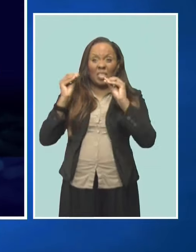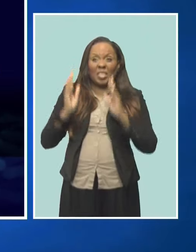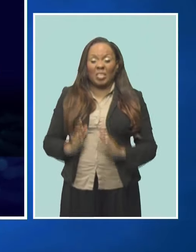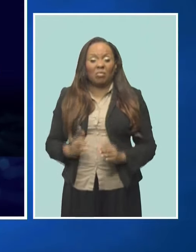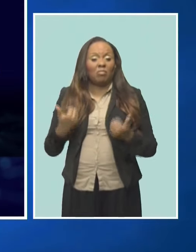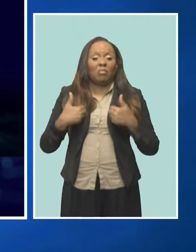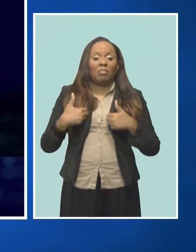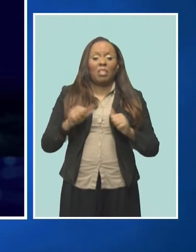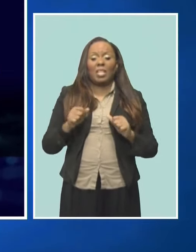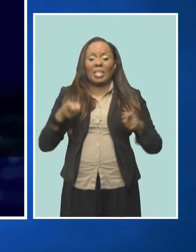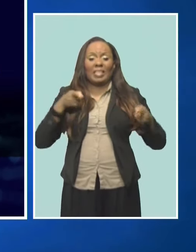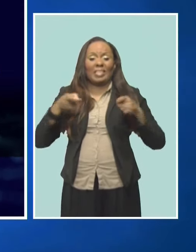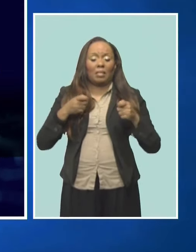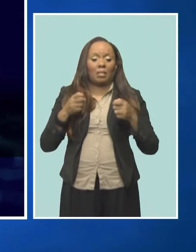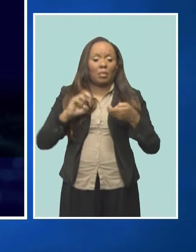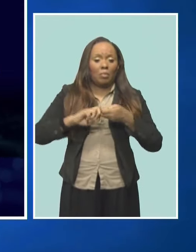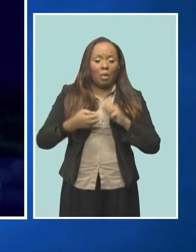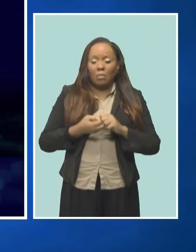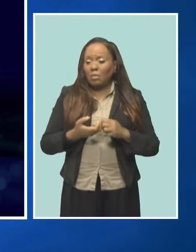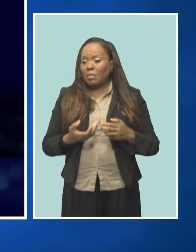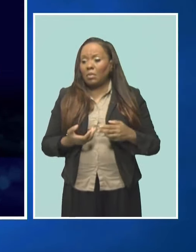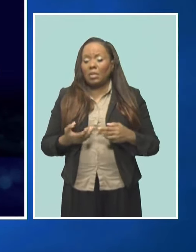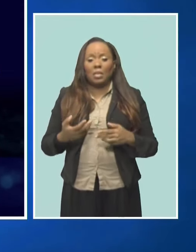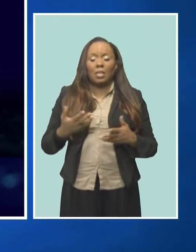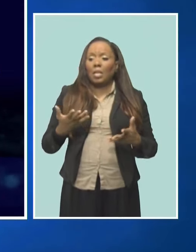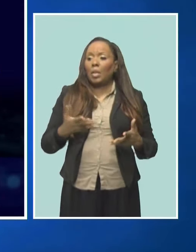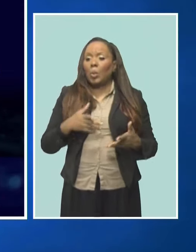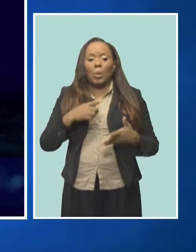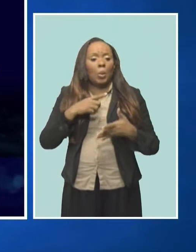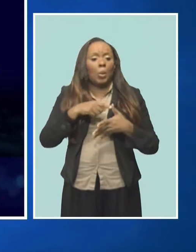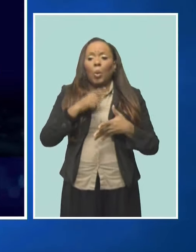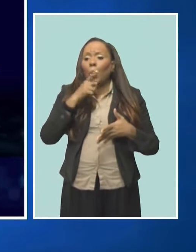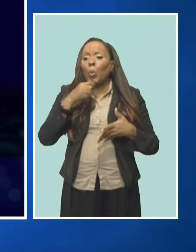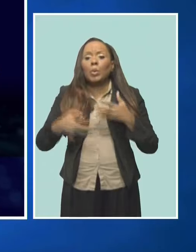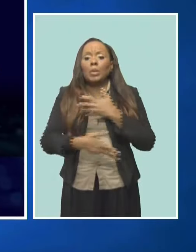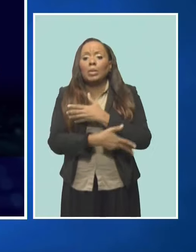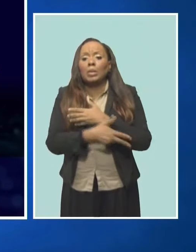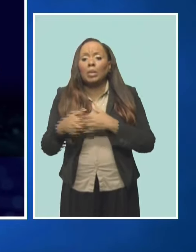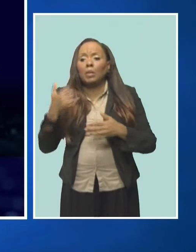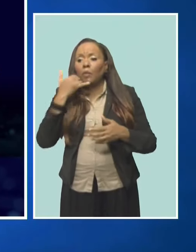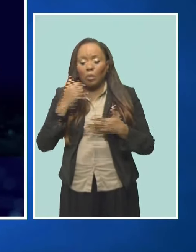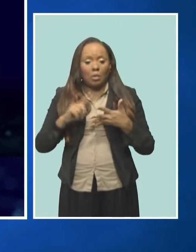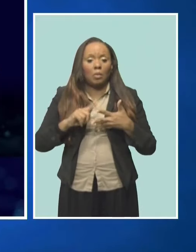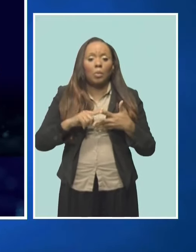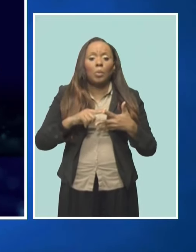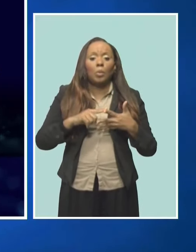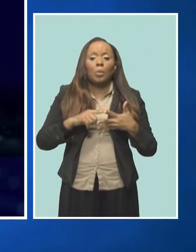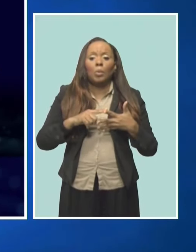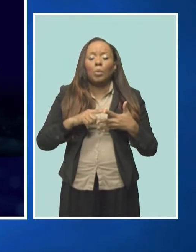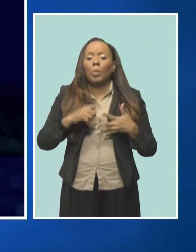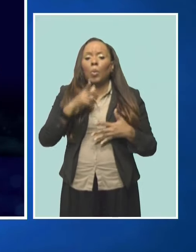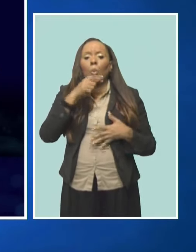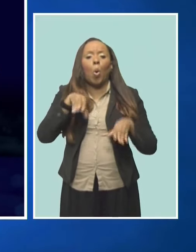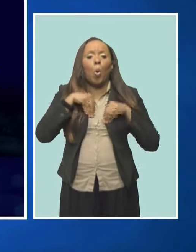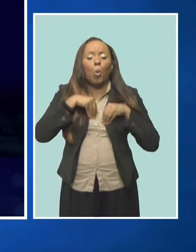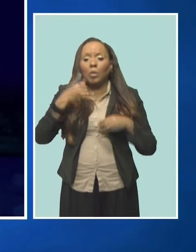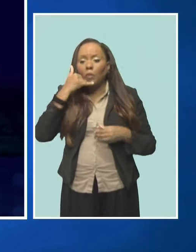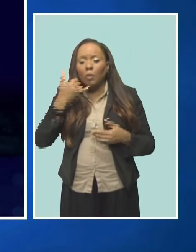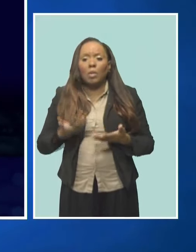problems as they occur. Trying to detect who has stolen, when it was stolen, the true owner of a cell